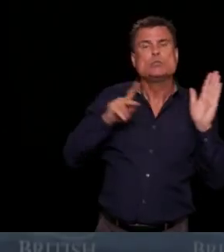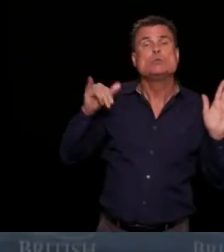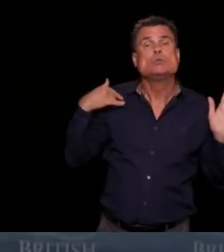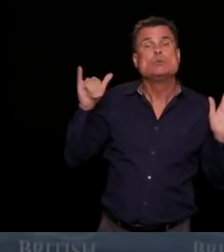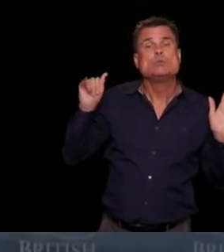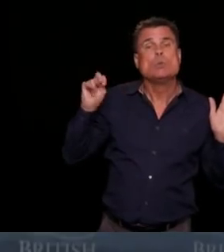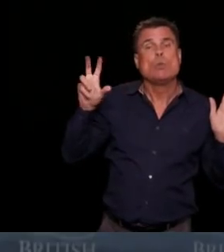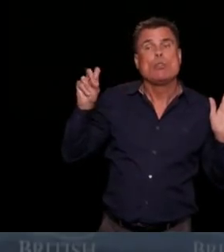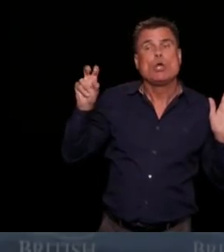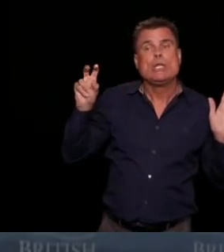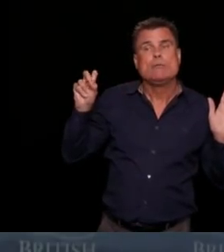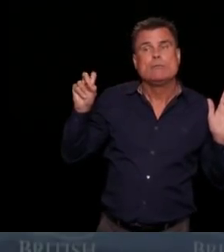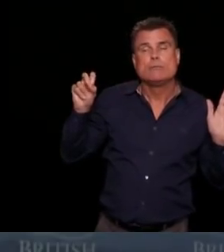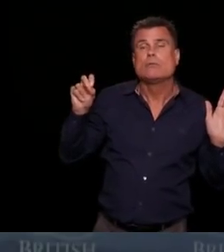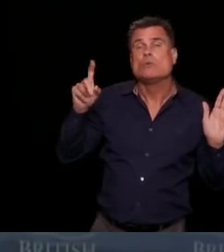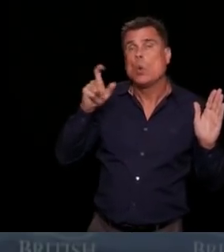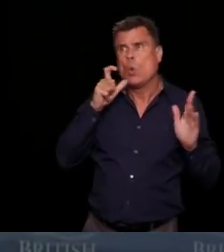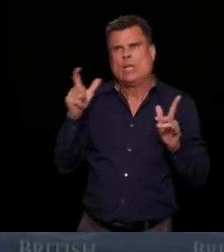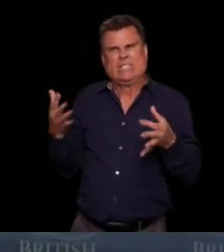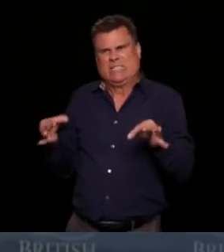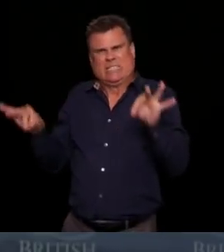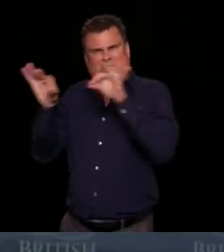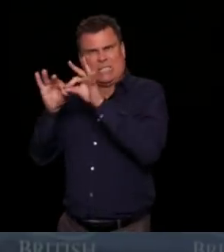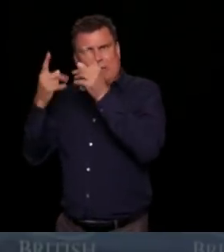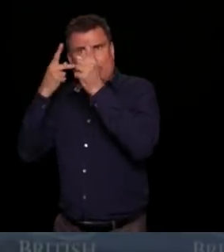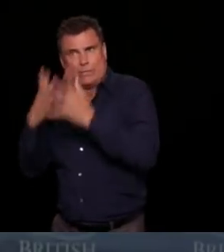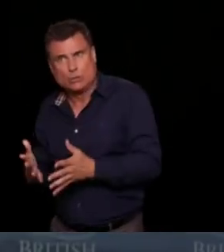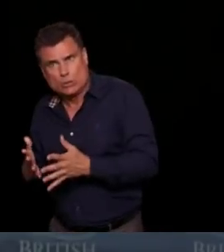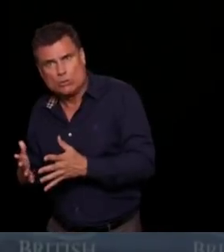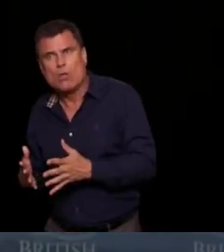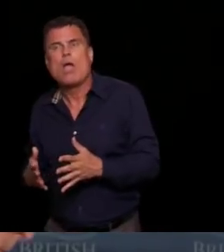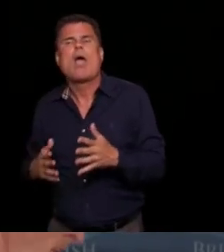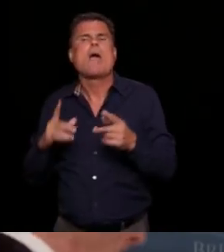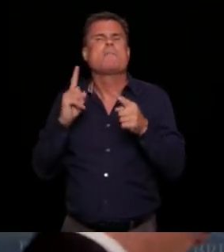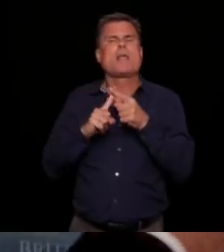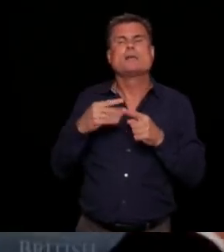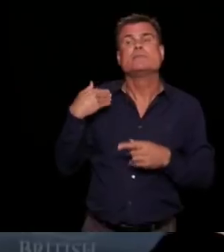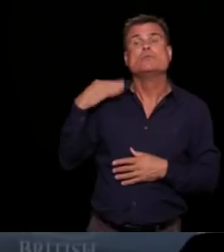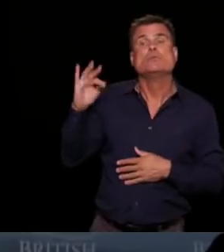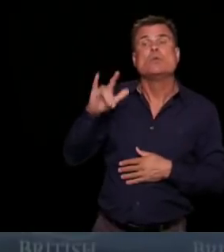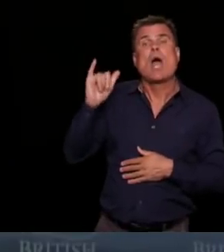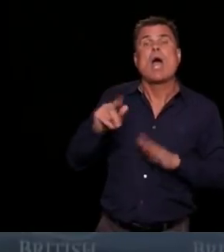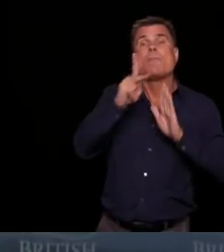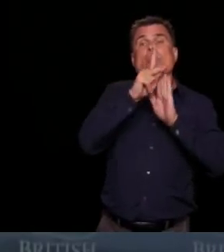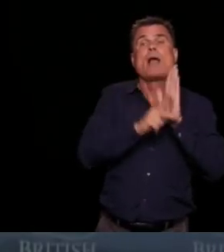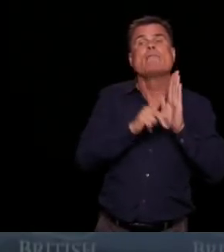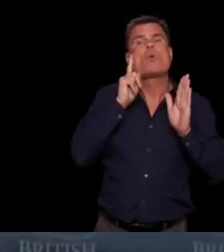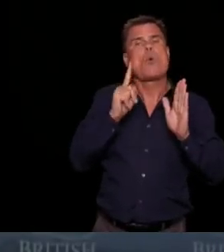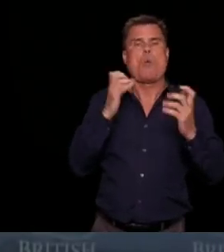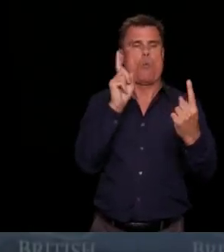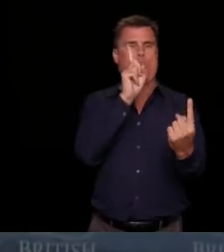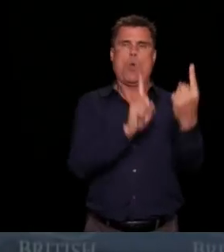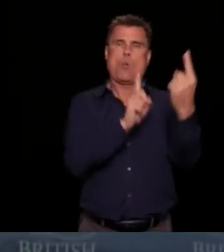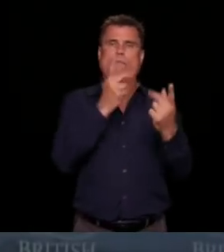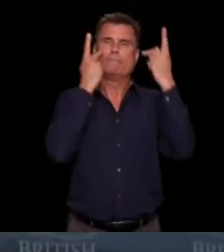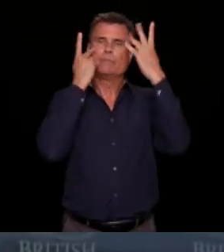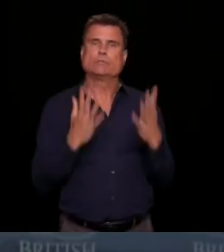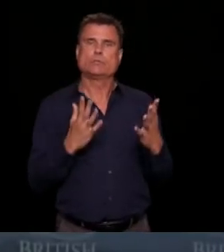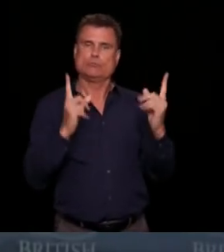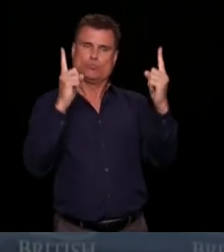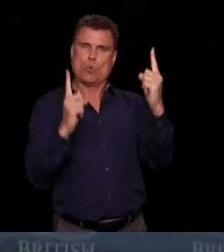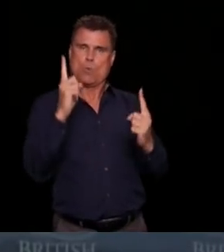about the third week in July, and is being actively reviewed now. Thank you. The next question comes from Lisa Cordasco,